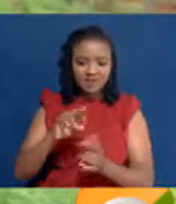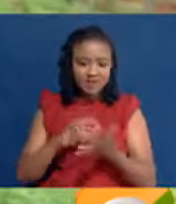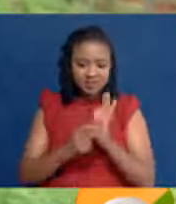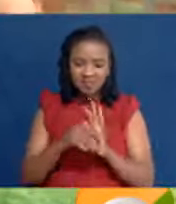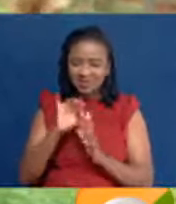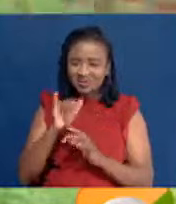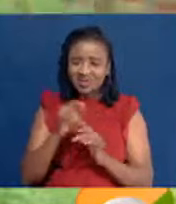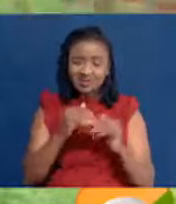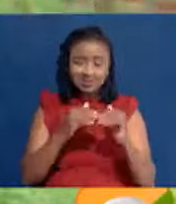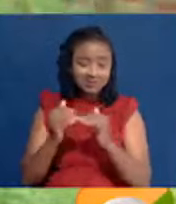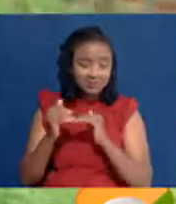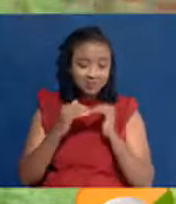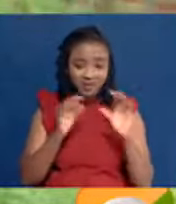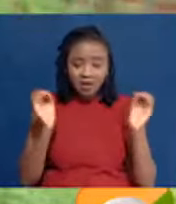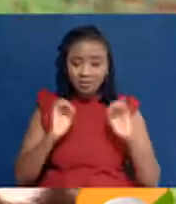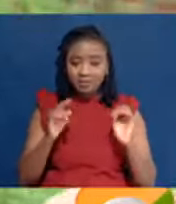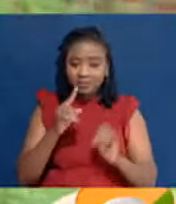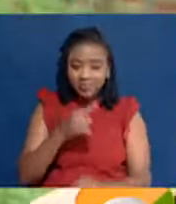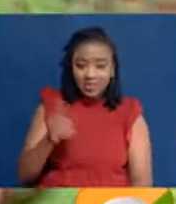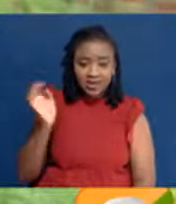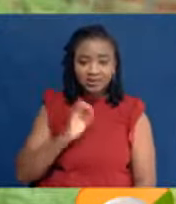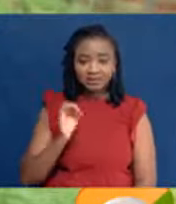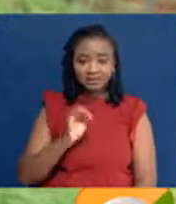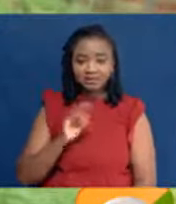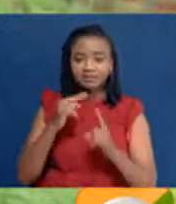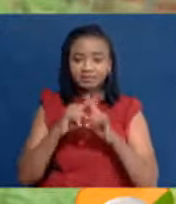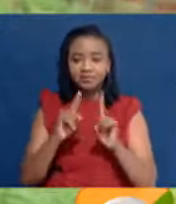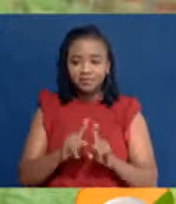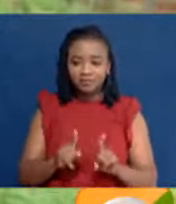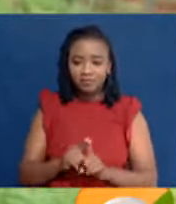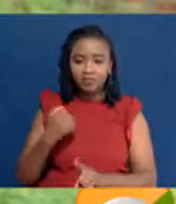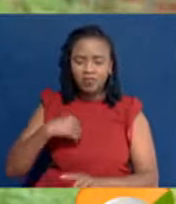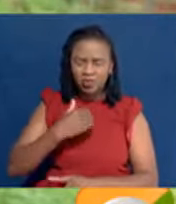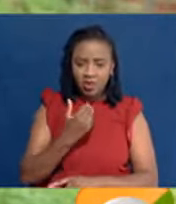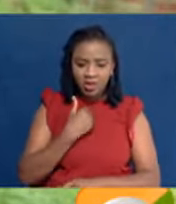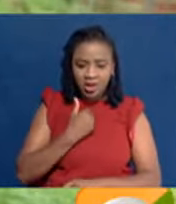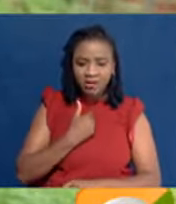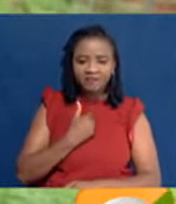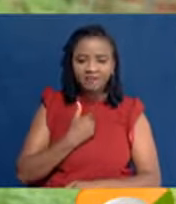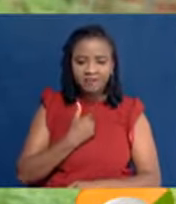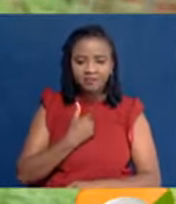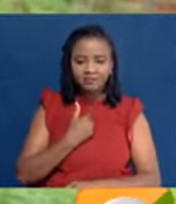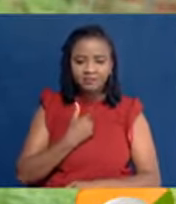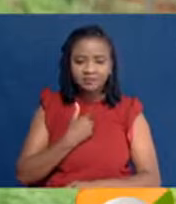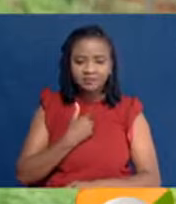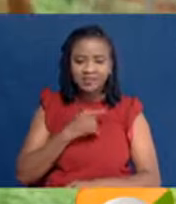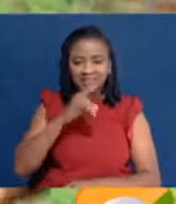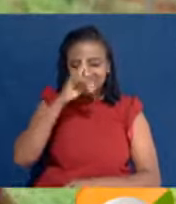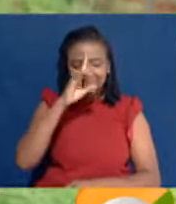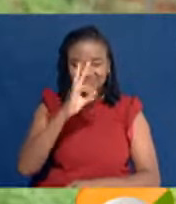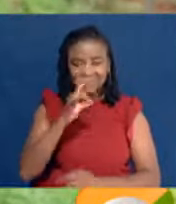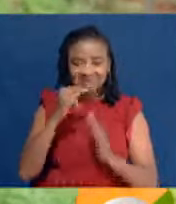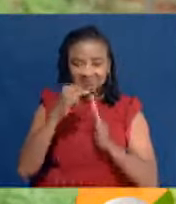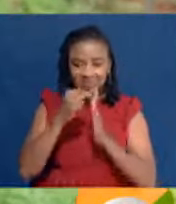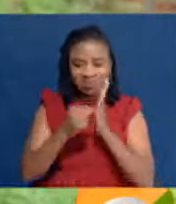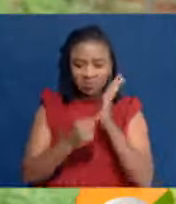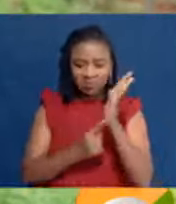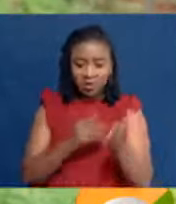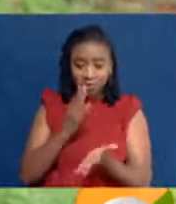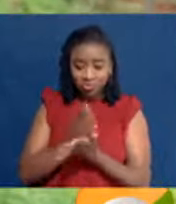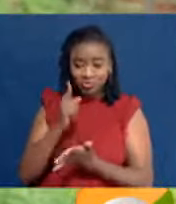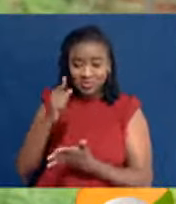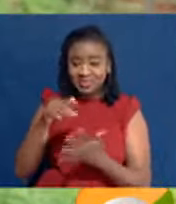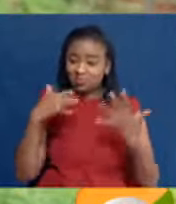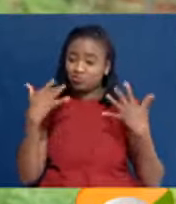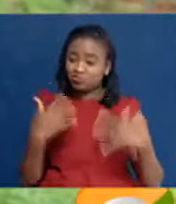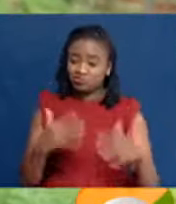fair. And then of course we happen to have an abundance of critical minerals that are needed. That is amazing for us. We also